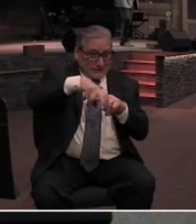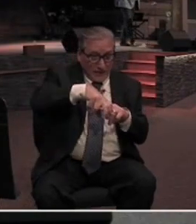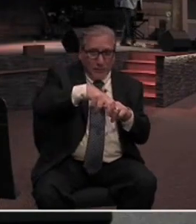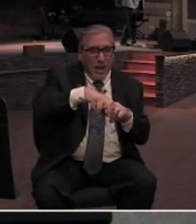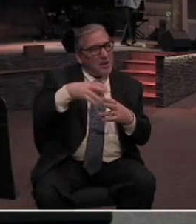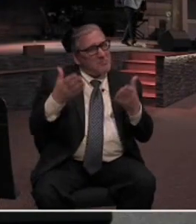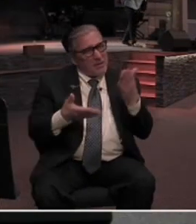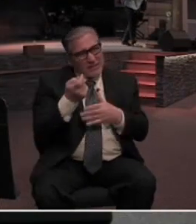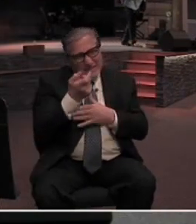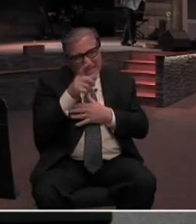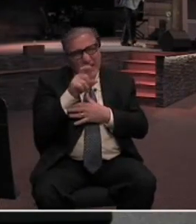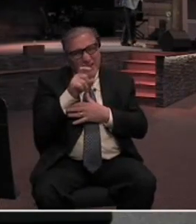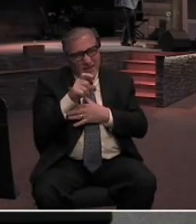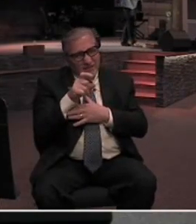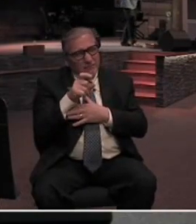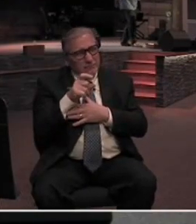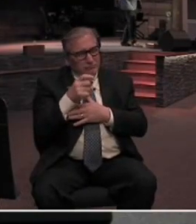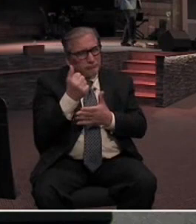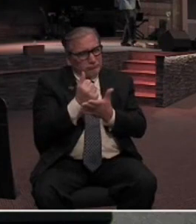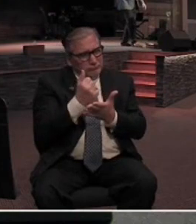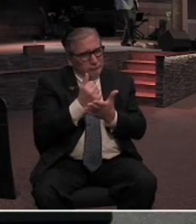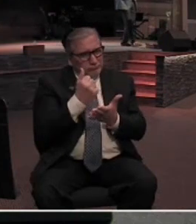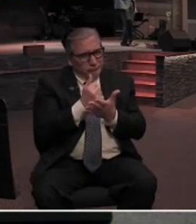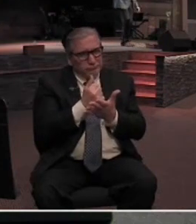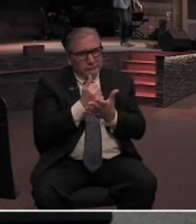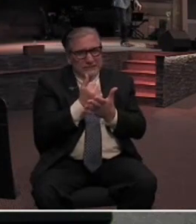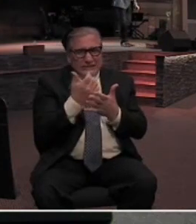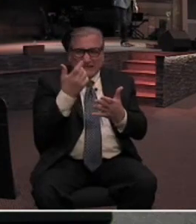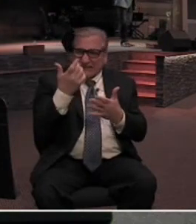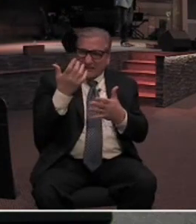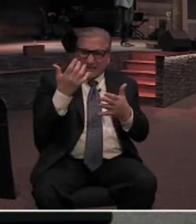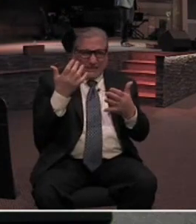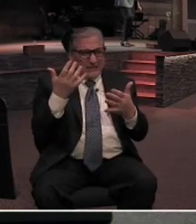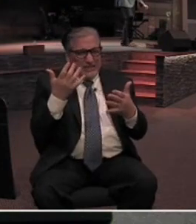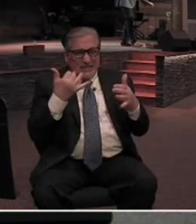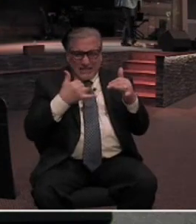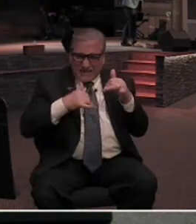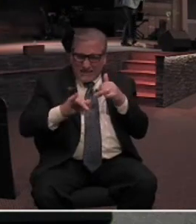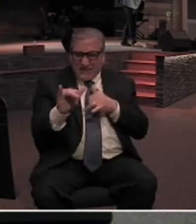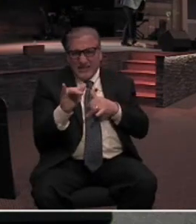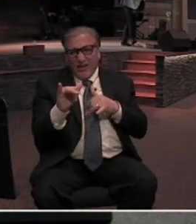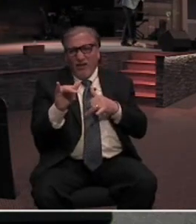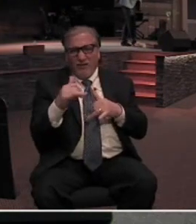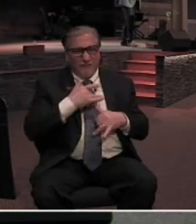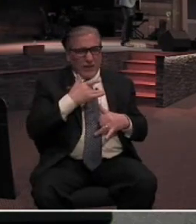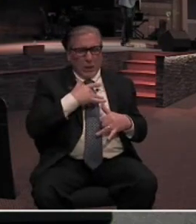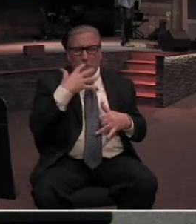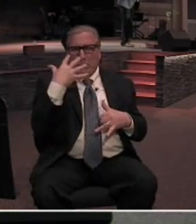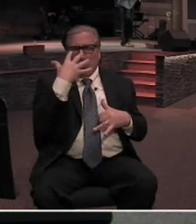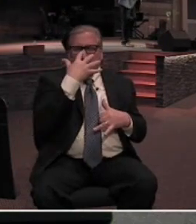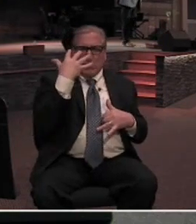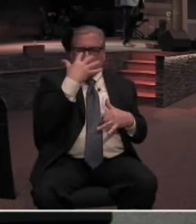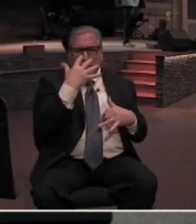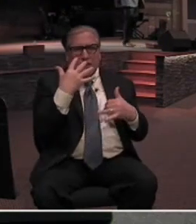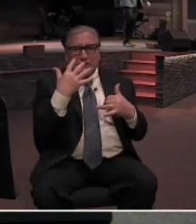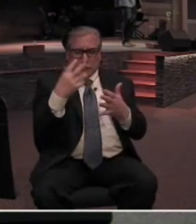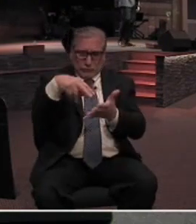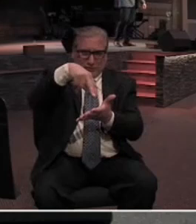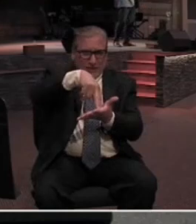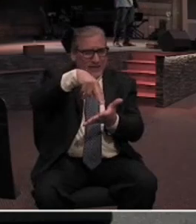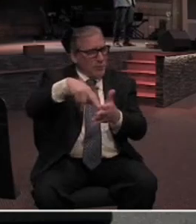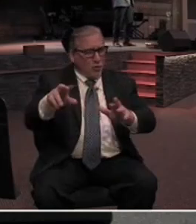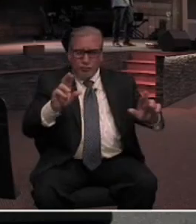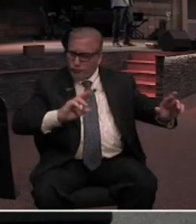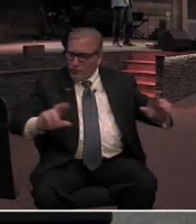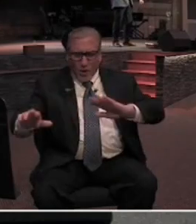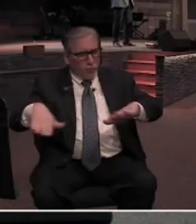need a little help, and you understand that, because you may still be a little groggy from the anesthesia. You stand to your feet, ready for the walk